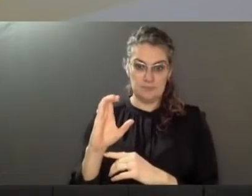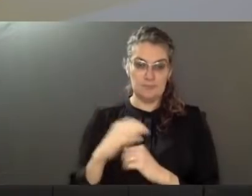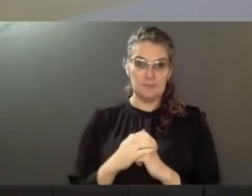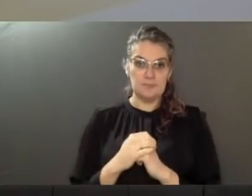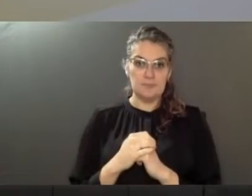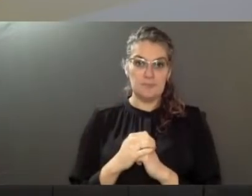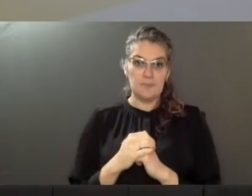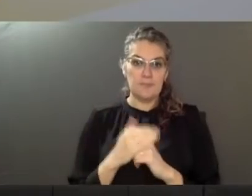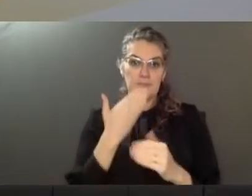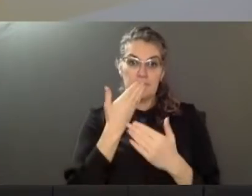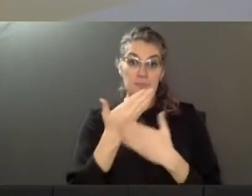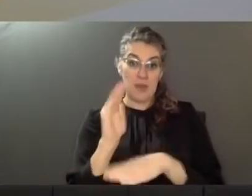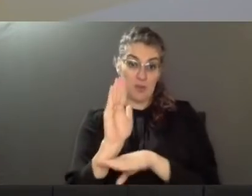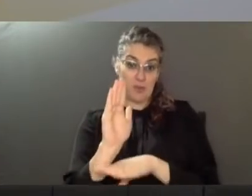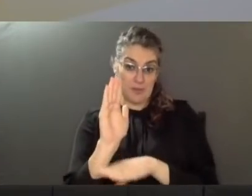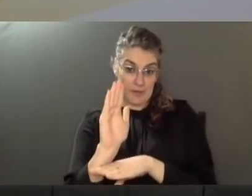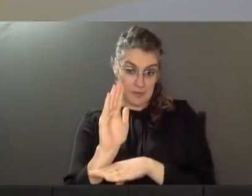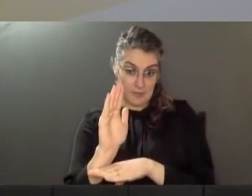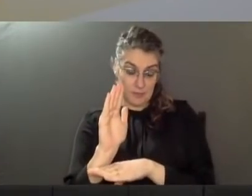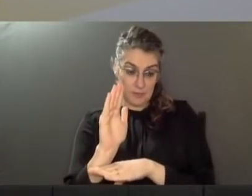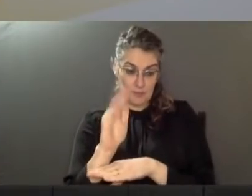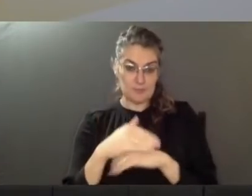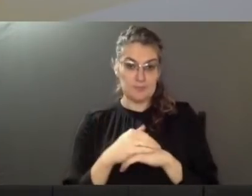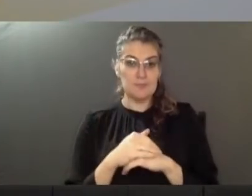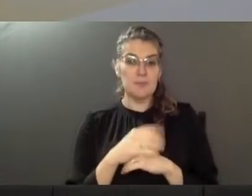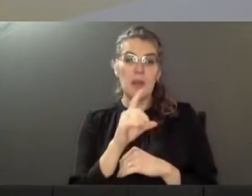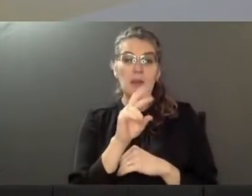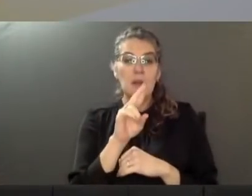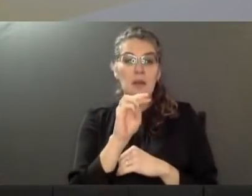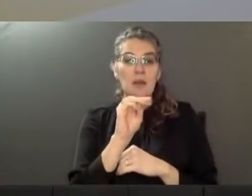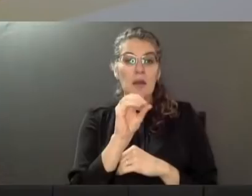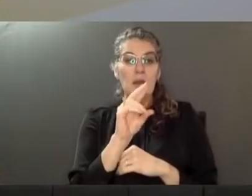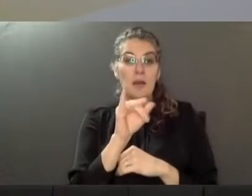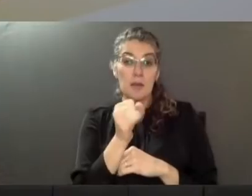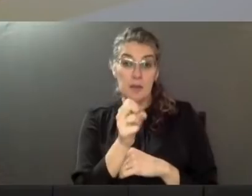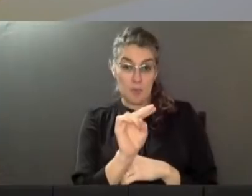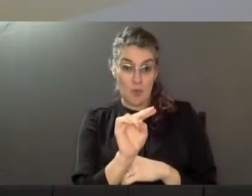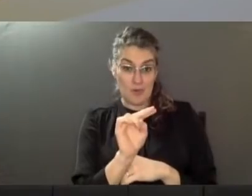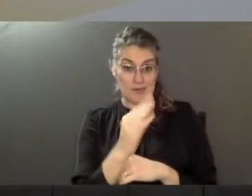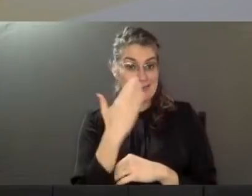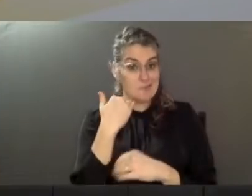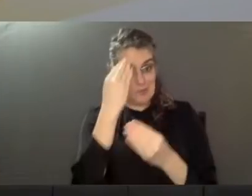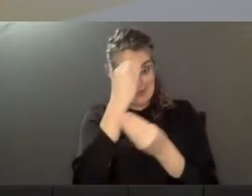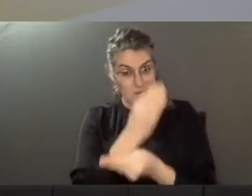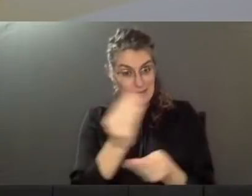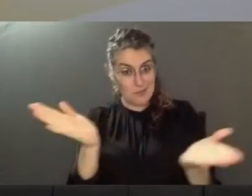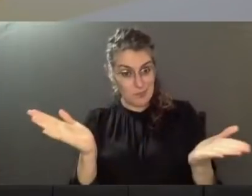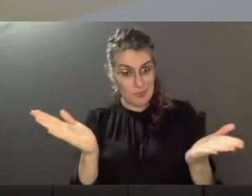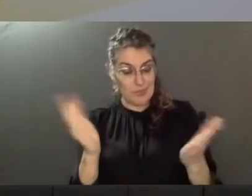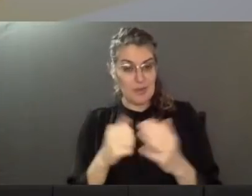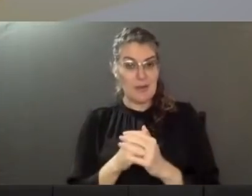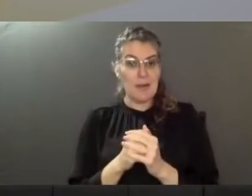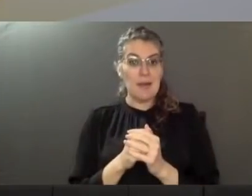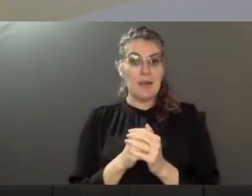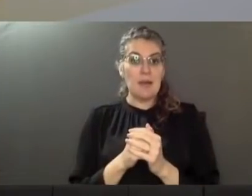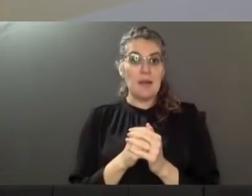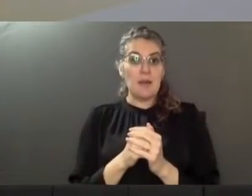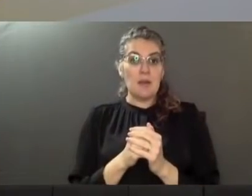Good afternoon. Thank you. Dr. Morrison, you mentioned that there has been spread through people who were